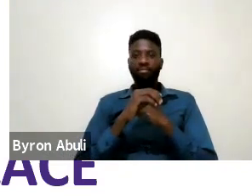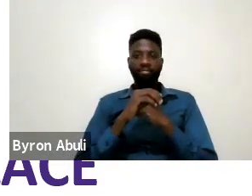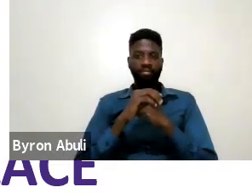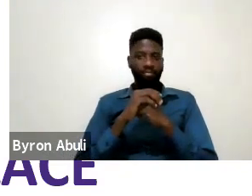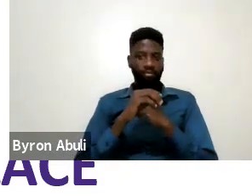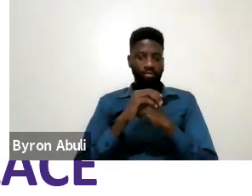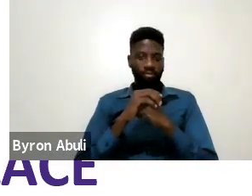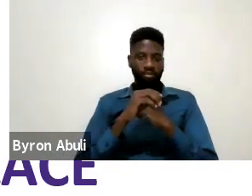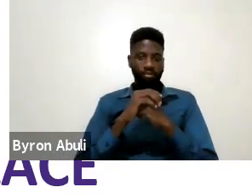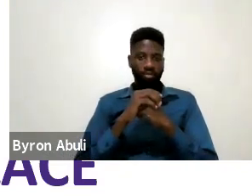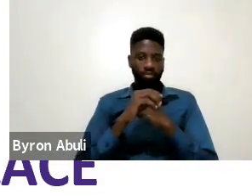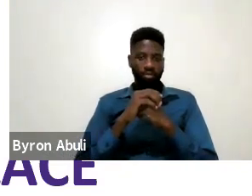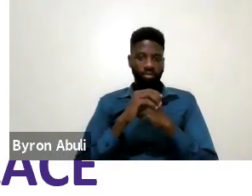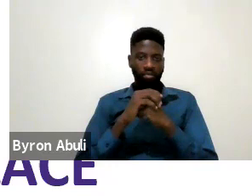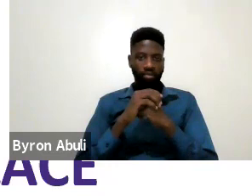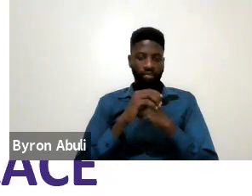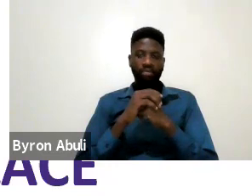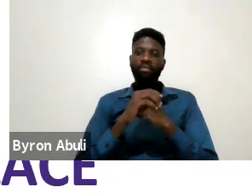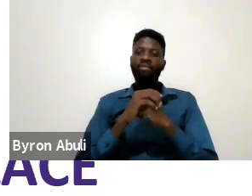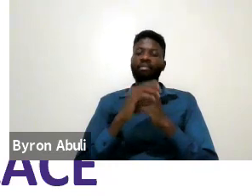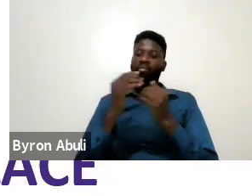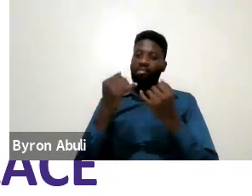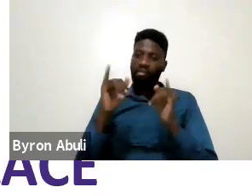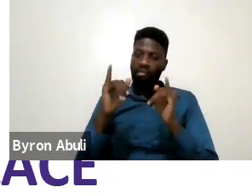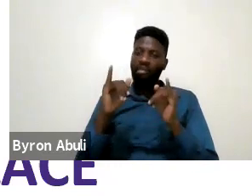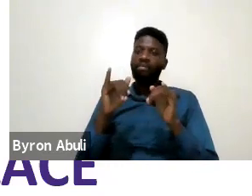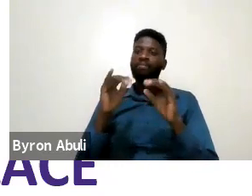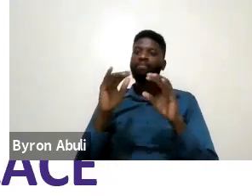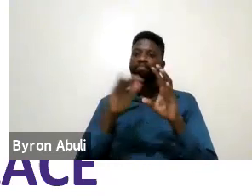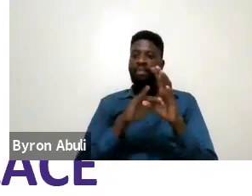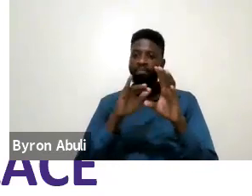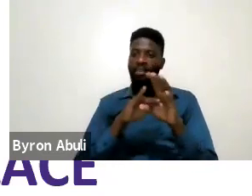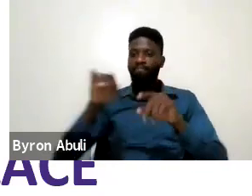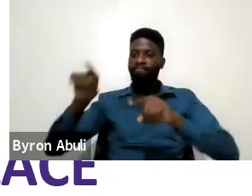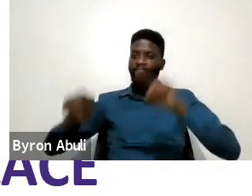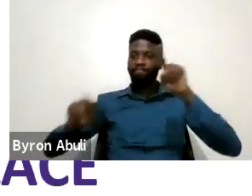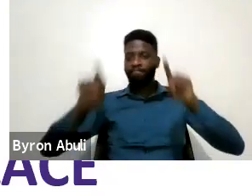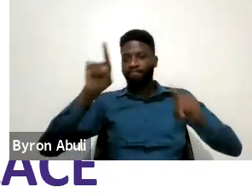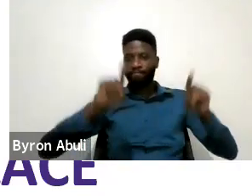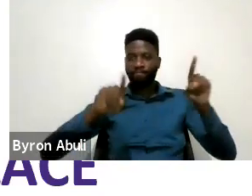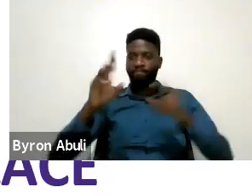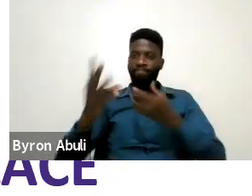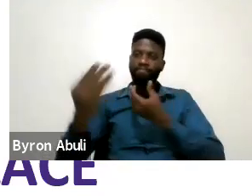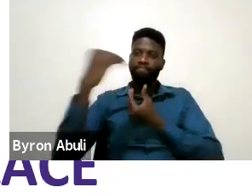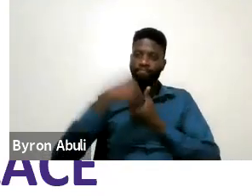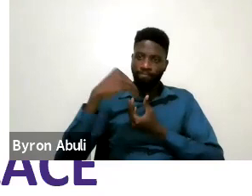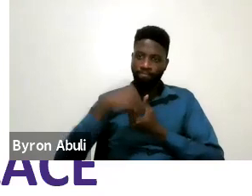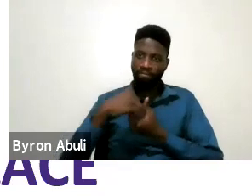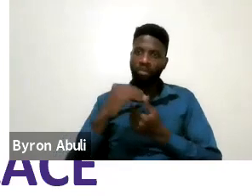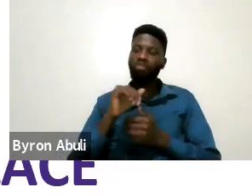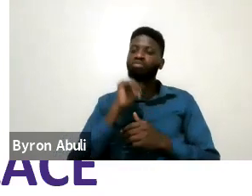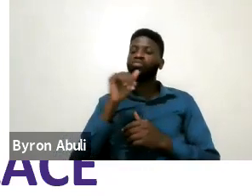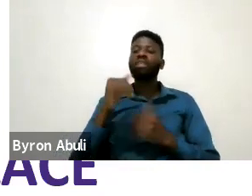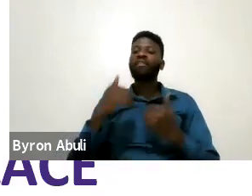you are having members of your being from the diverse areas. Don't just be comfortable with having an all men's team or an